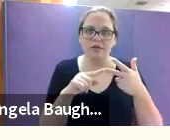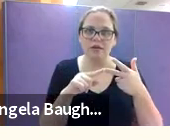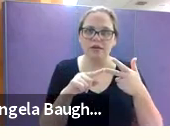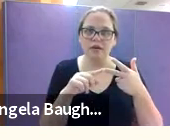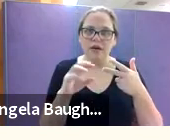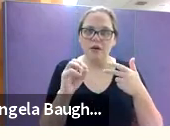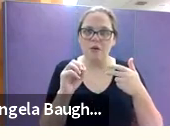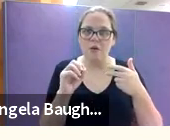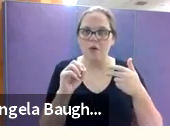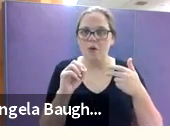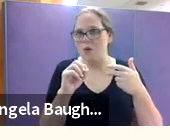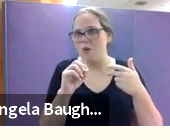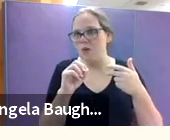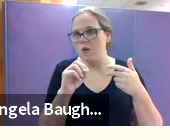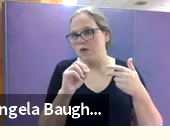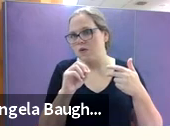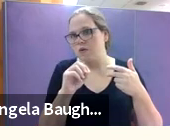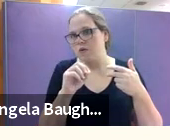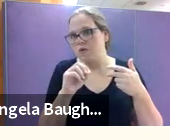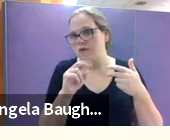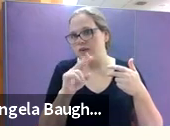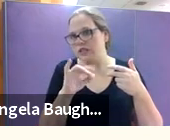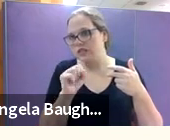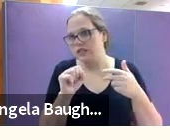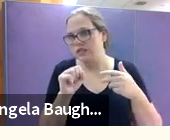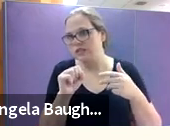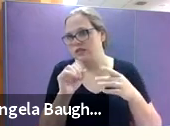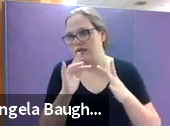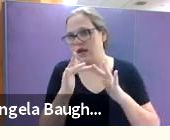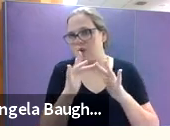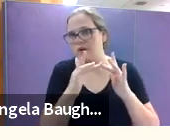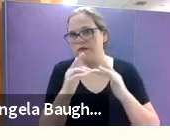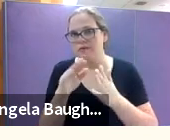area, Central Virginia.